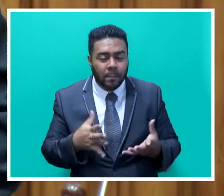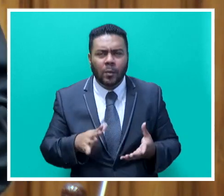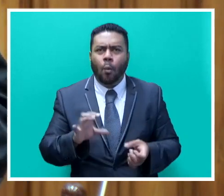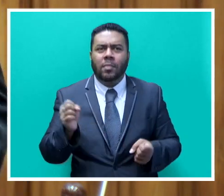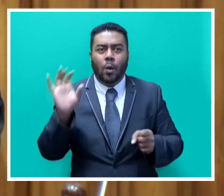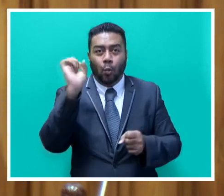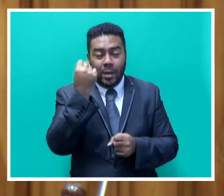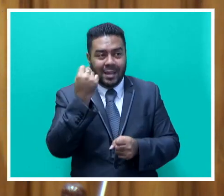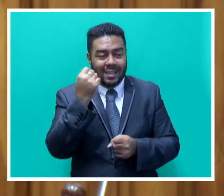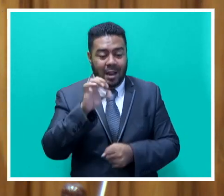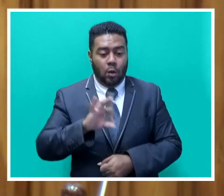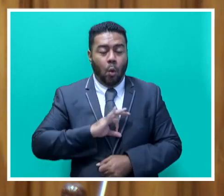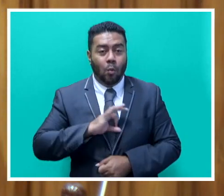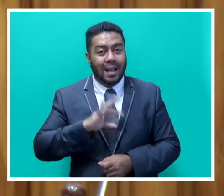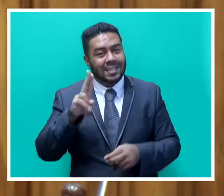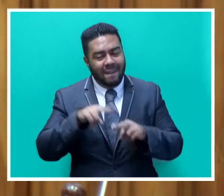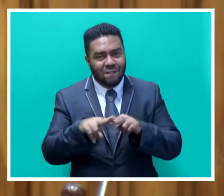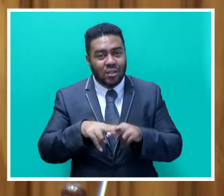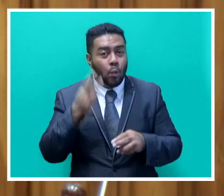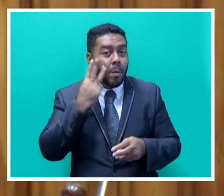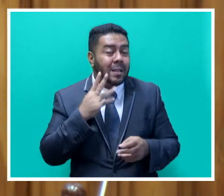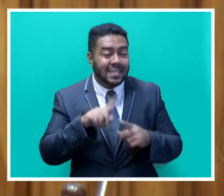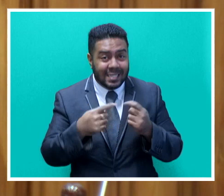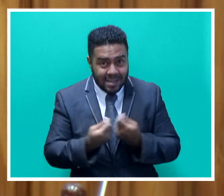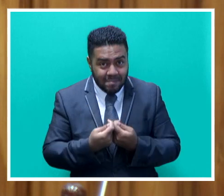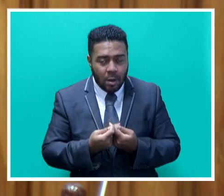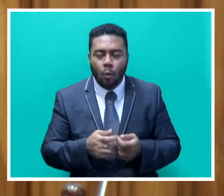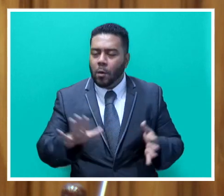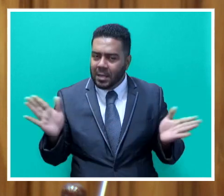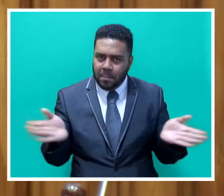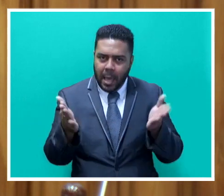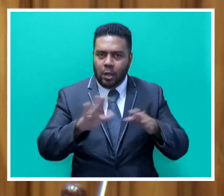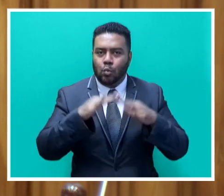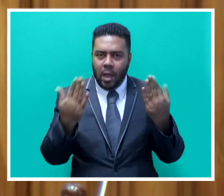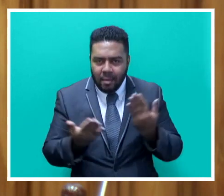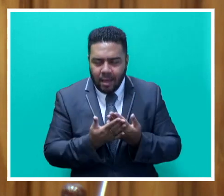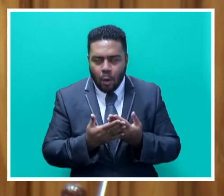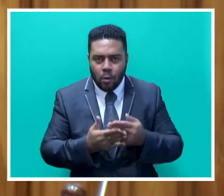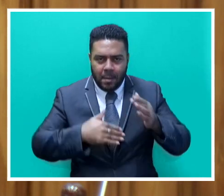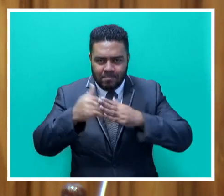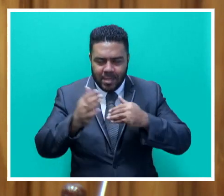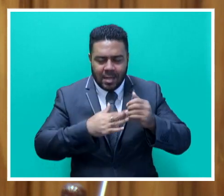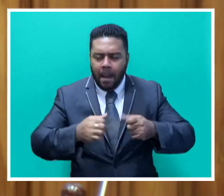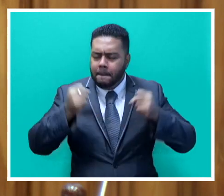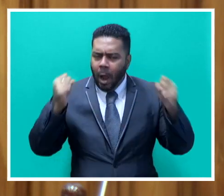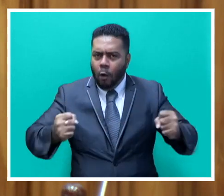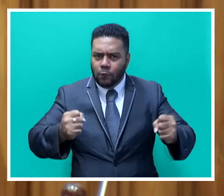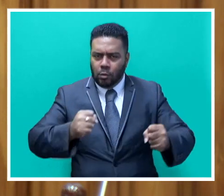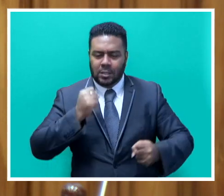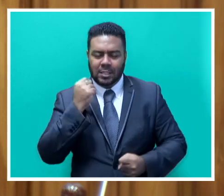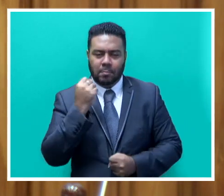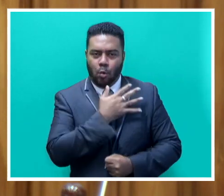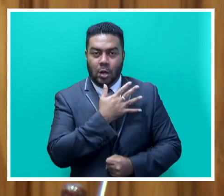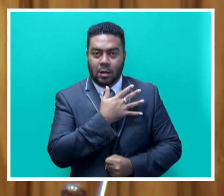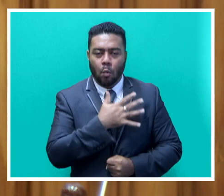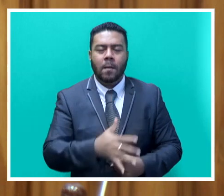again, just as the Fijiana team did. We must play together and we must build a powerful spirit. The